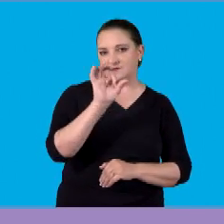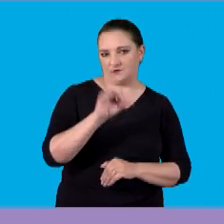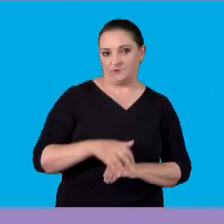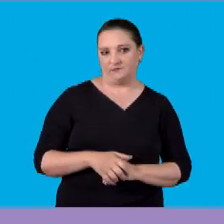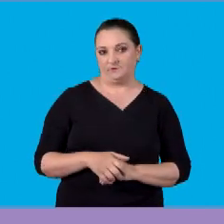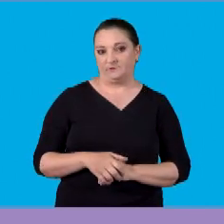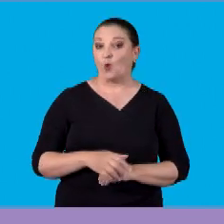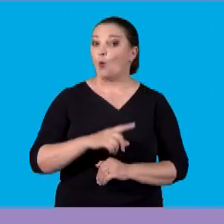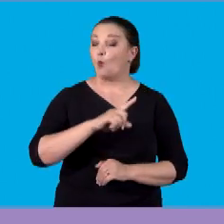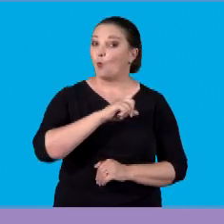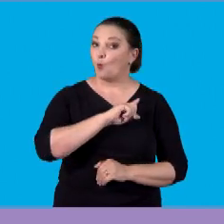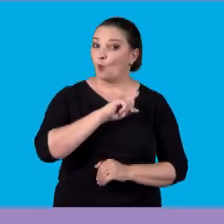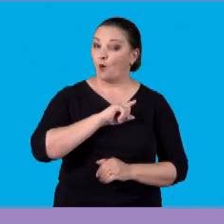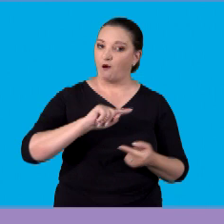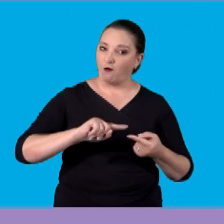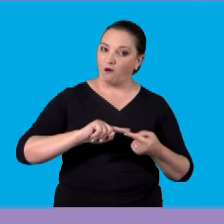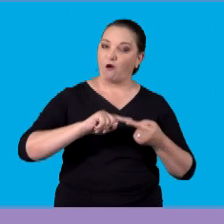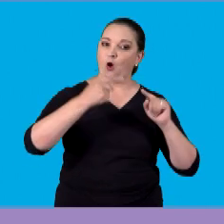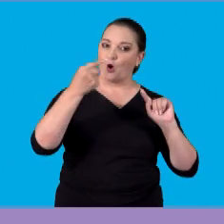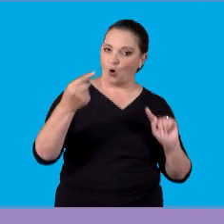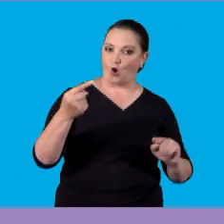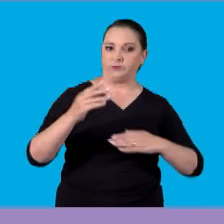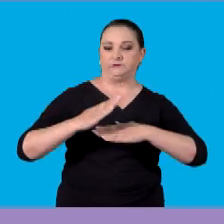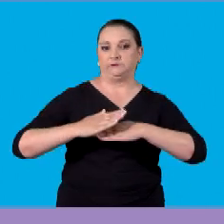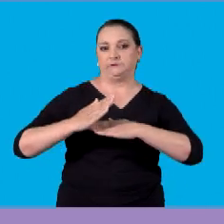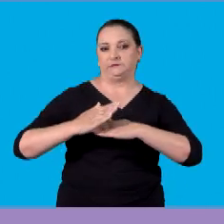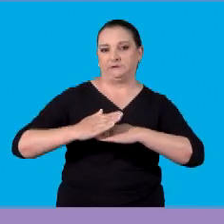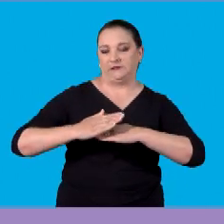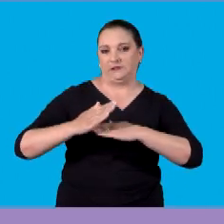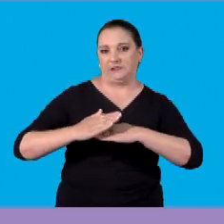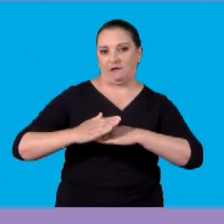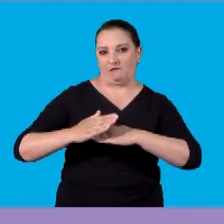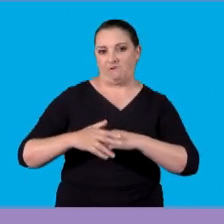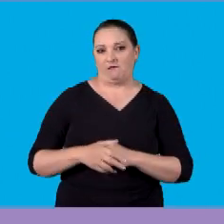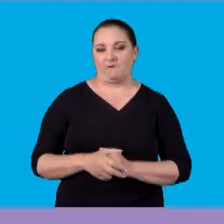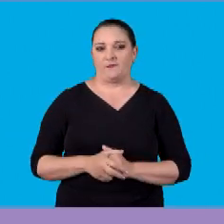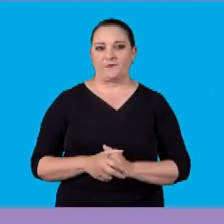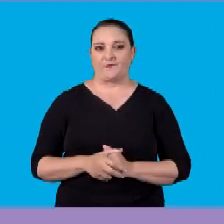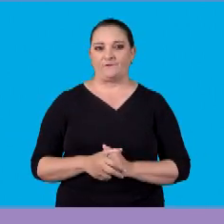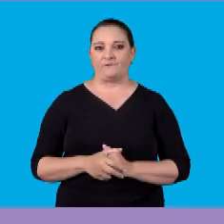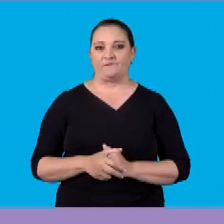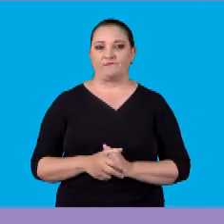137 degrees, and the reason for that is that they are opposite